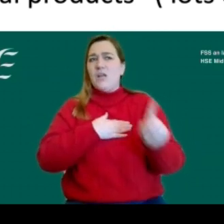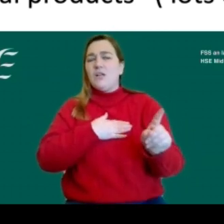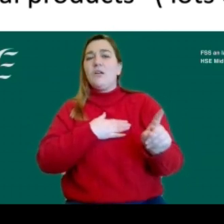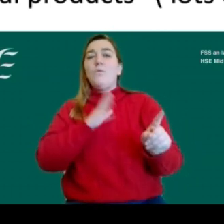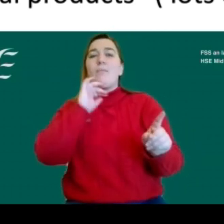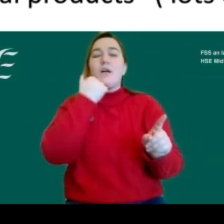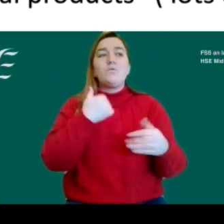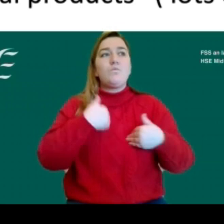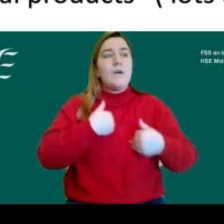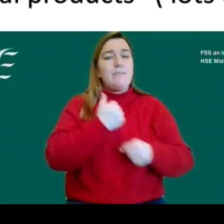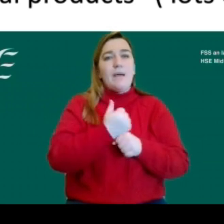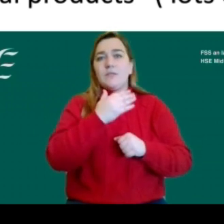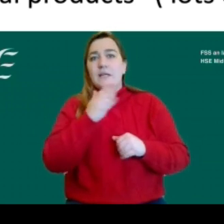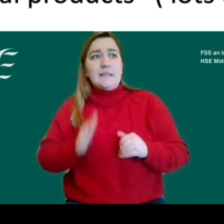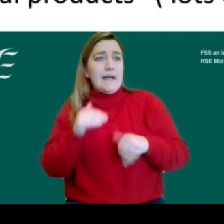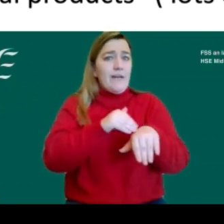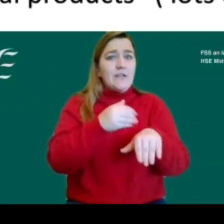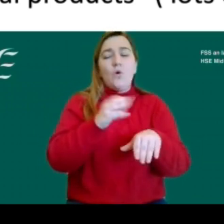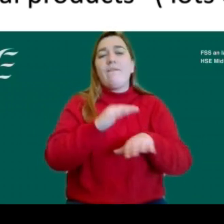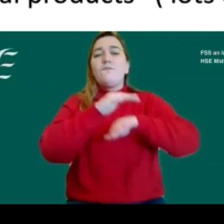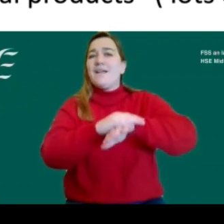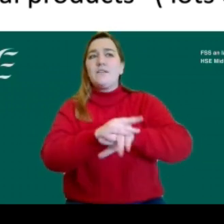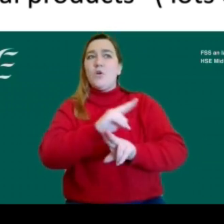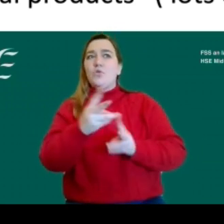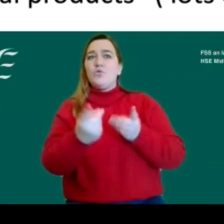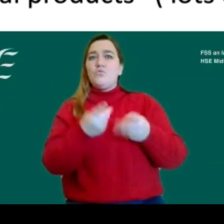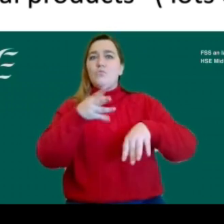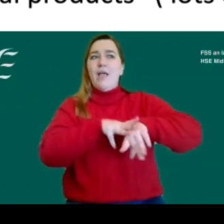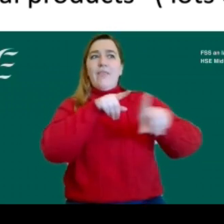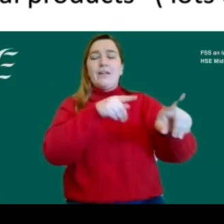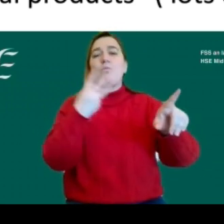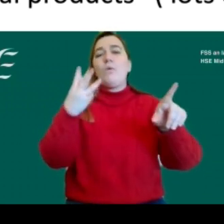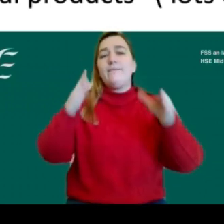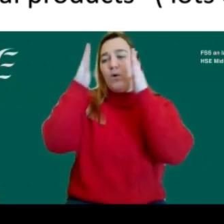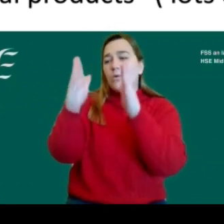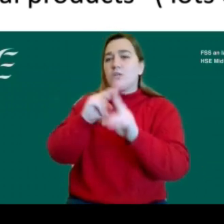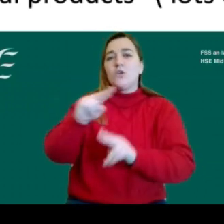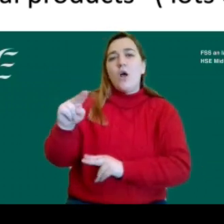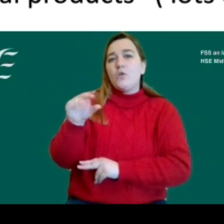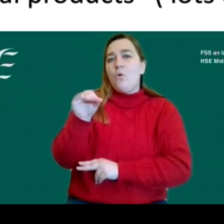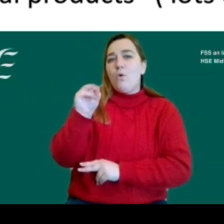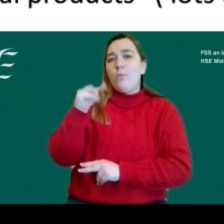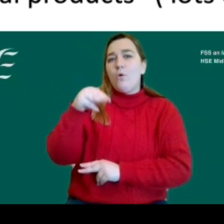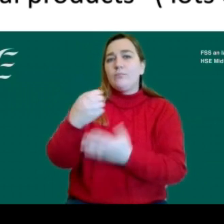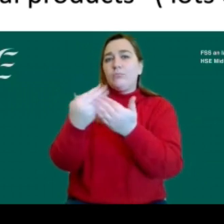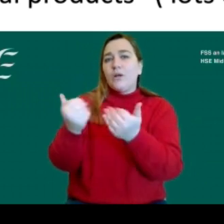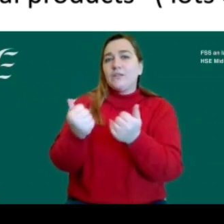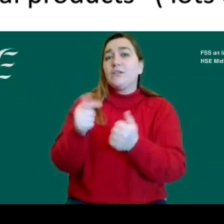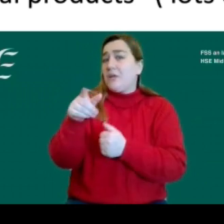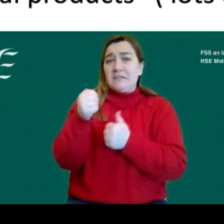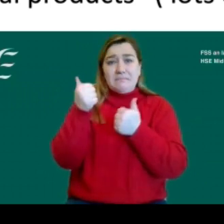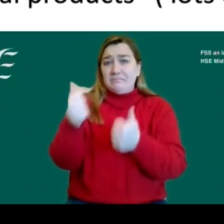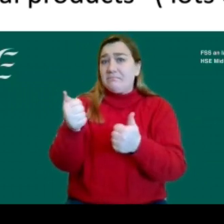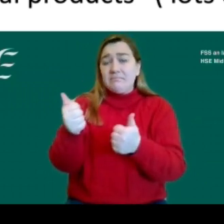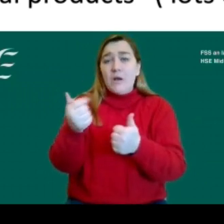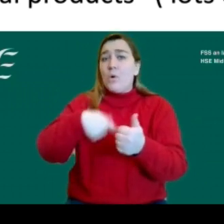effects, or they have had friends that haven't got on with it, and they want you to focus on non-hormonal products, and that's fair enough. So and we're